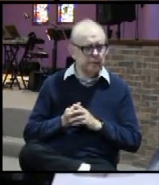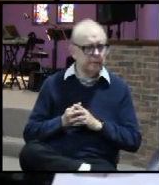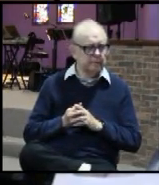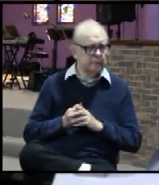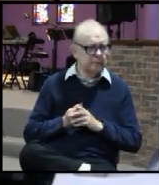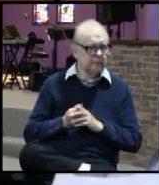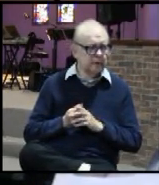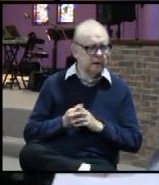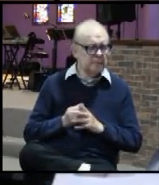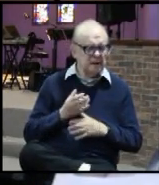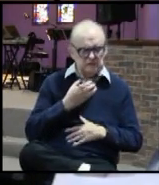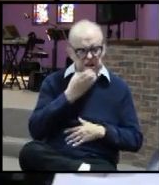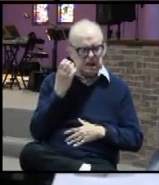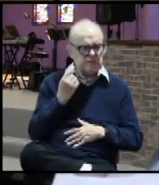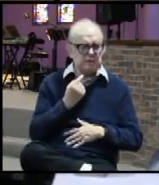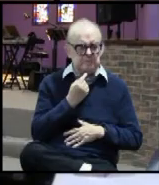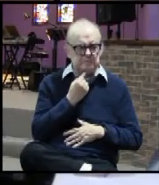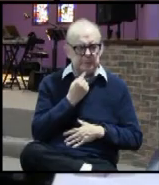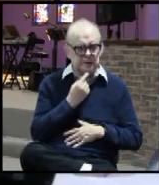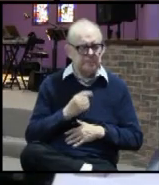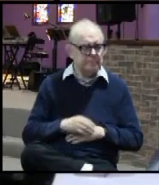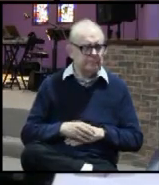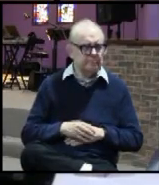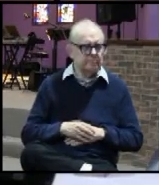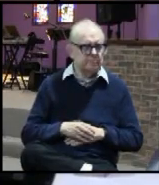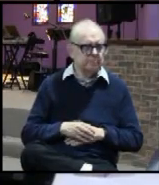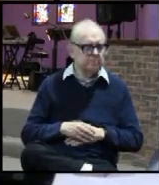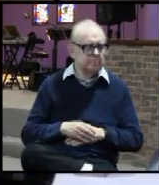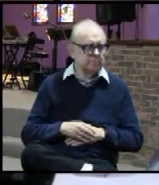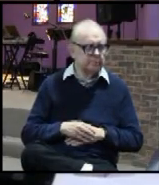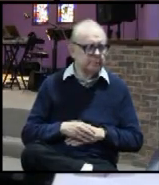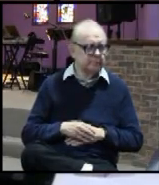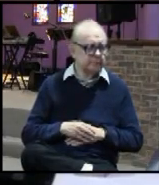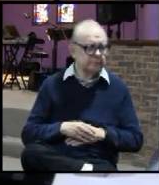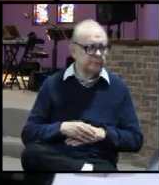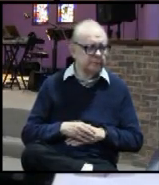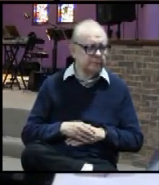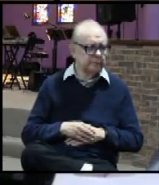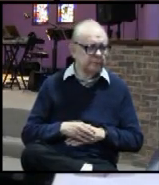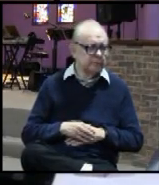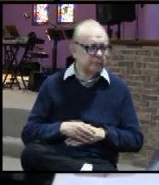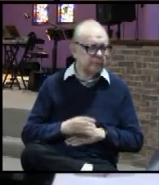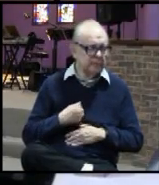I was angry and I was bitter. God, why?